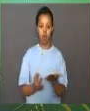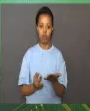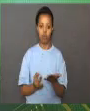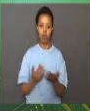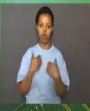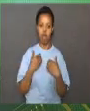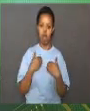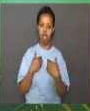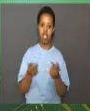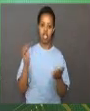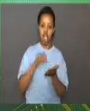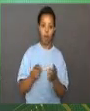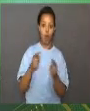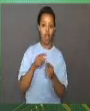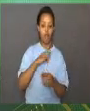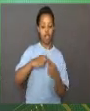into the environment.